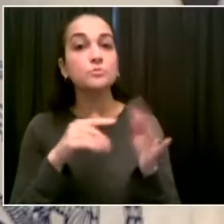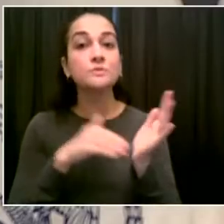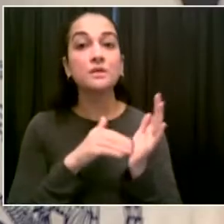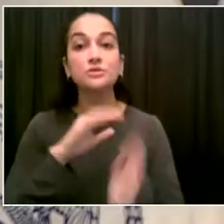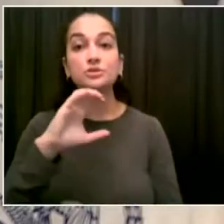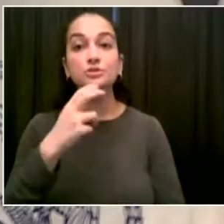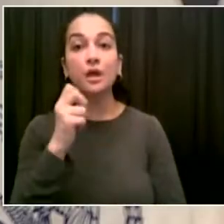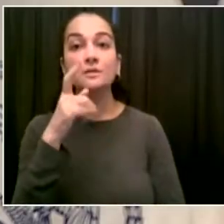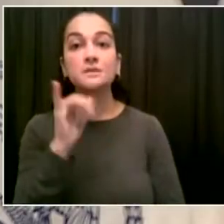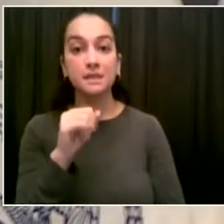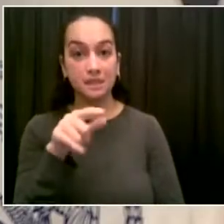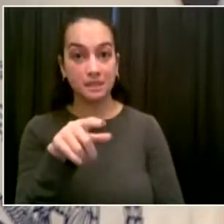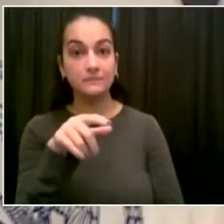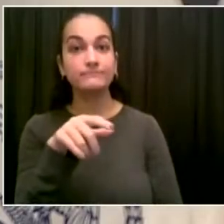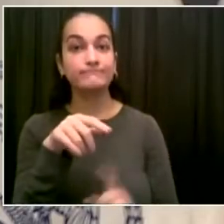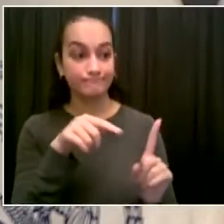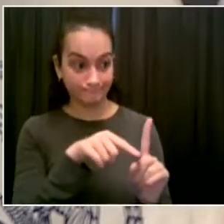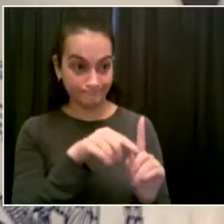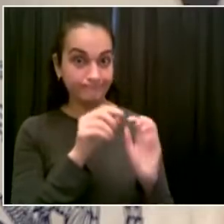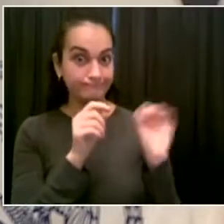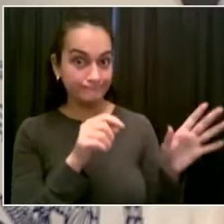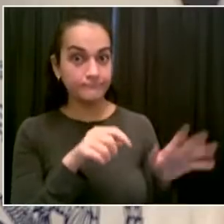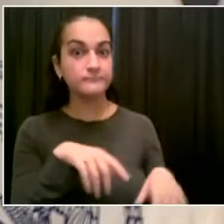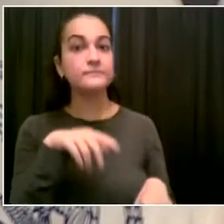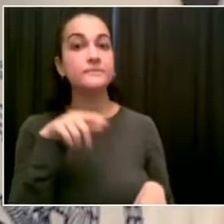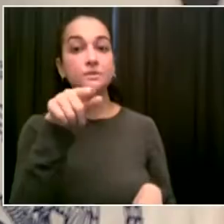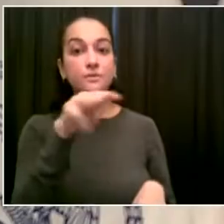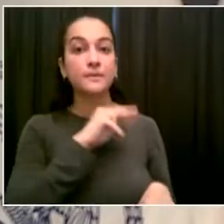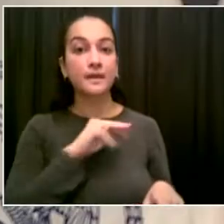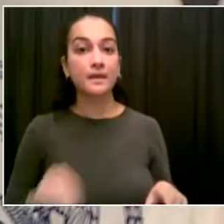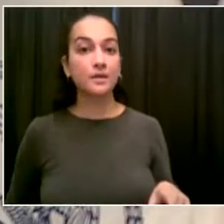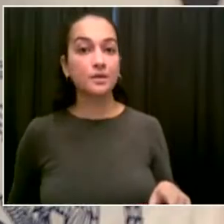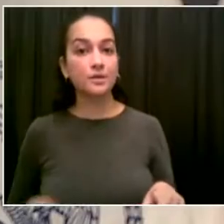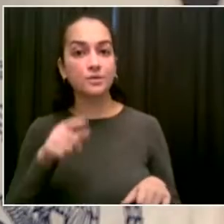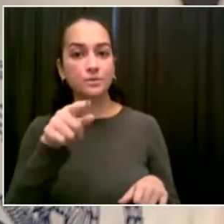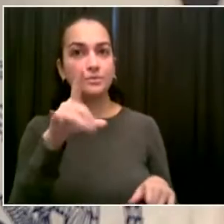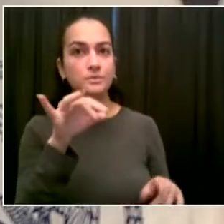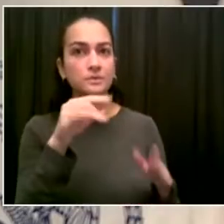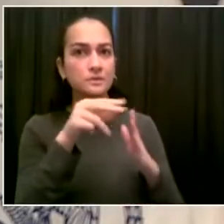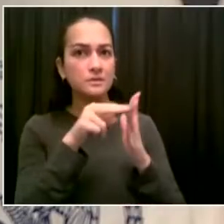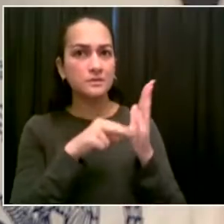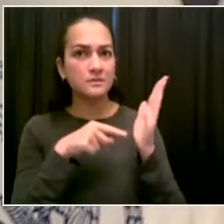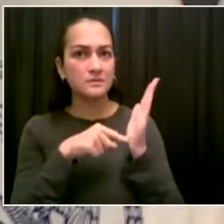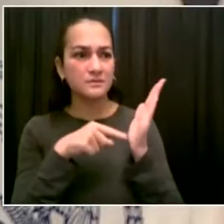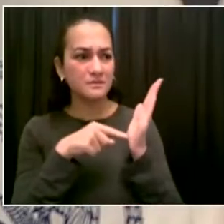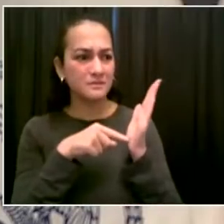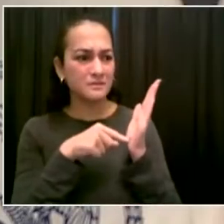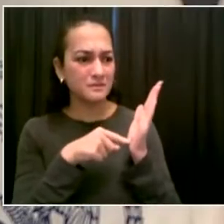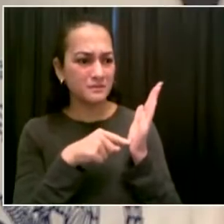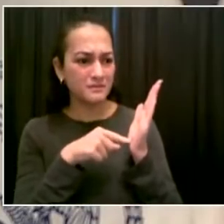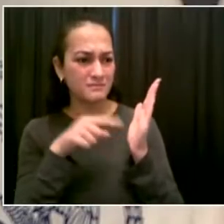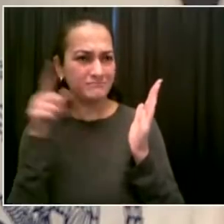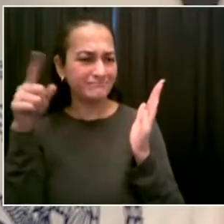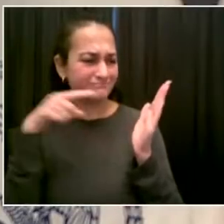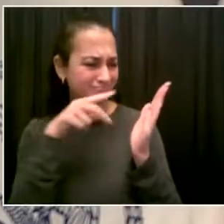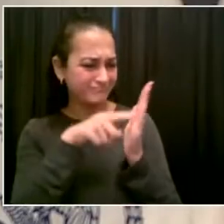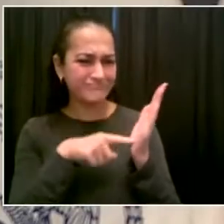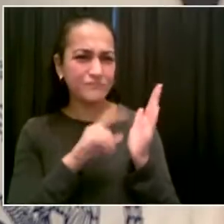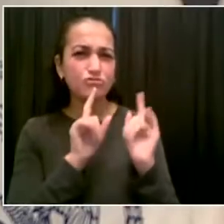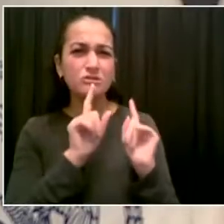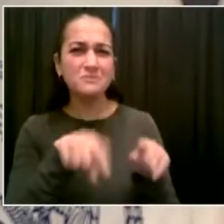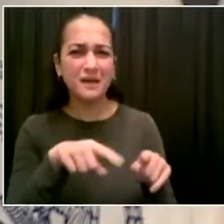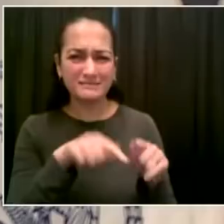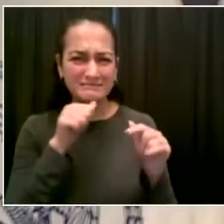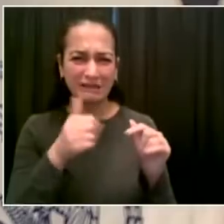had said that we're reminding you that they are also the people of New York City, and they don't feel like you and the commissioner are looking out for